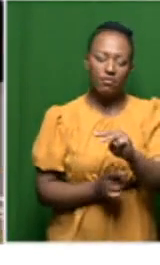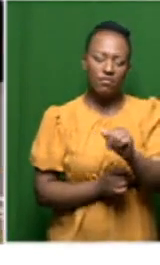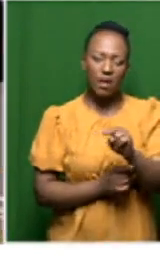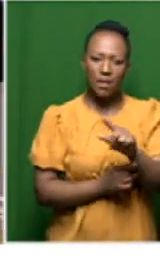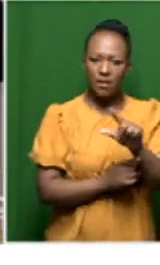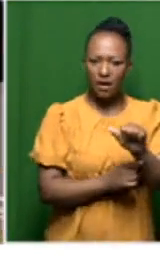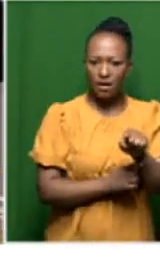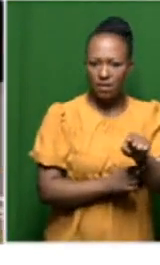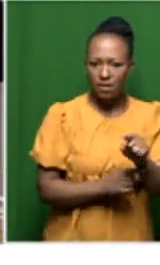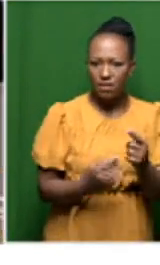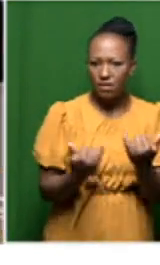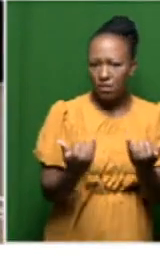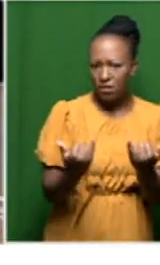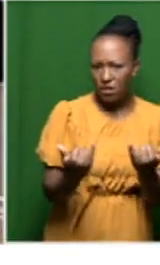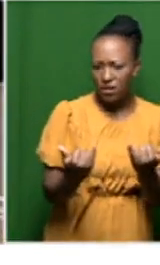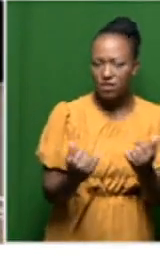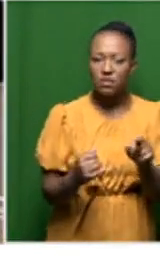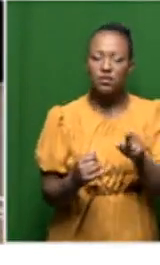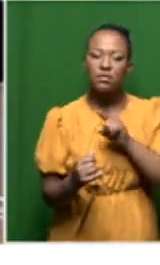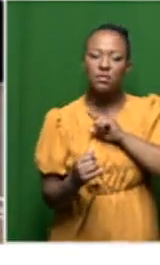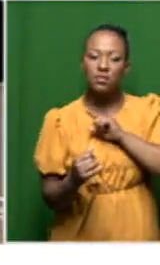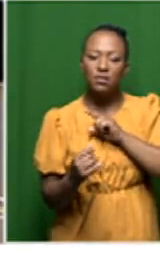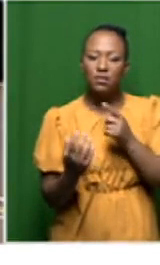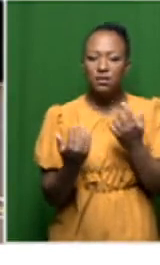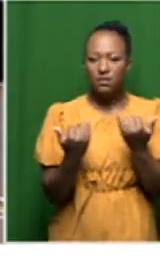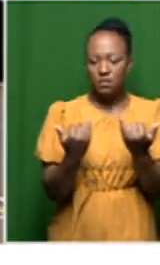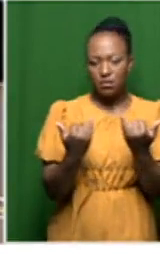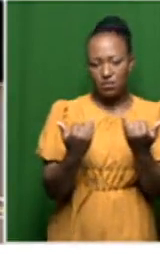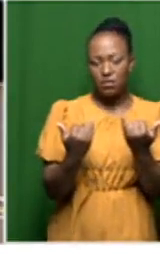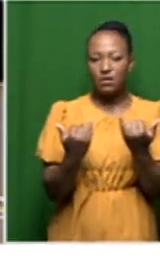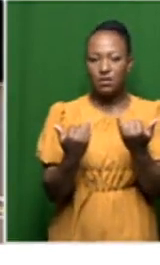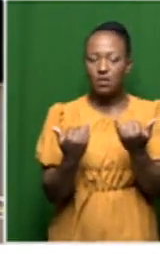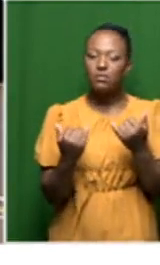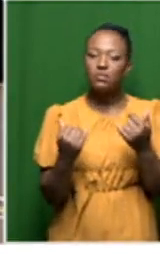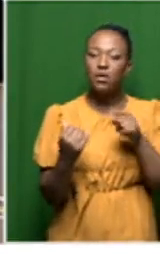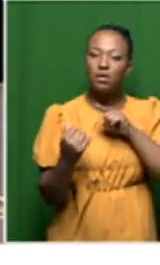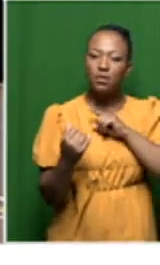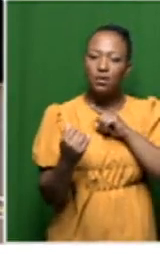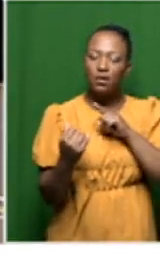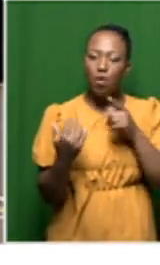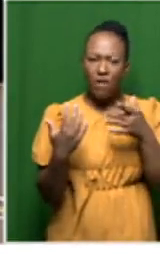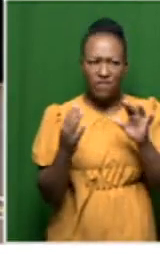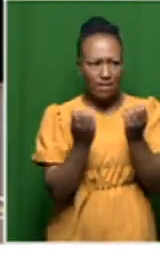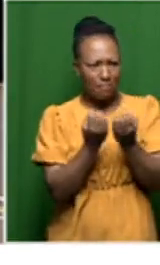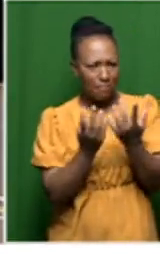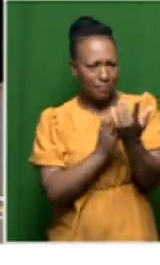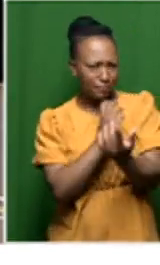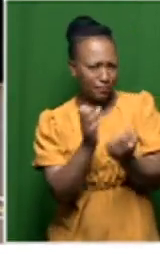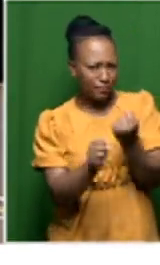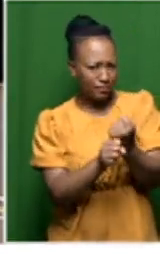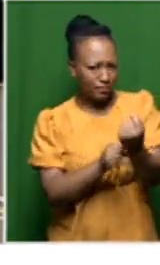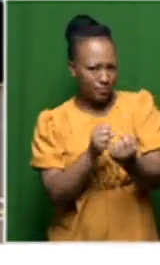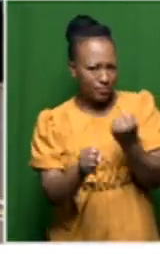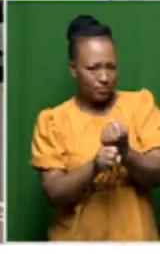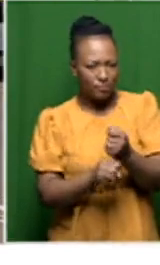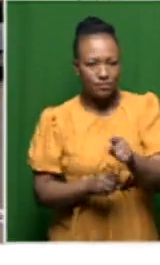so we can get a better understanding of the idea behind it, and of course the fact that it's been delayed for so many years due to COVID.